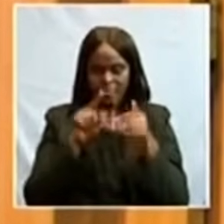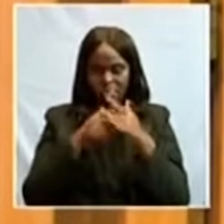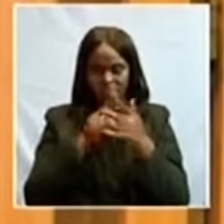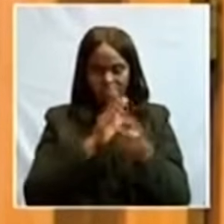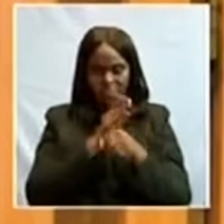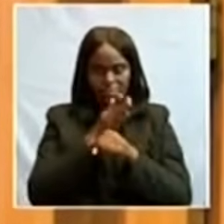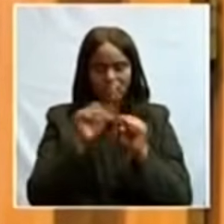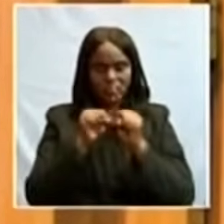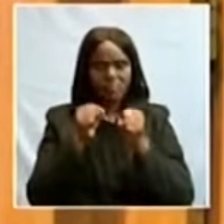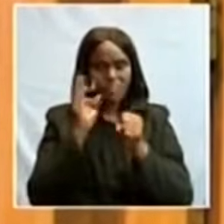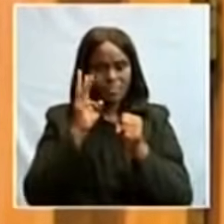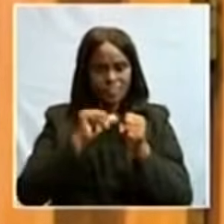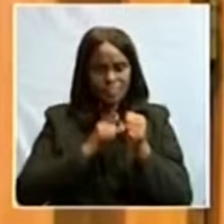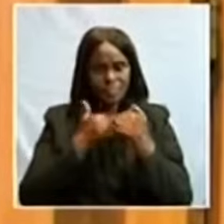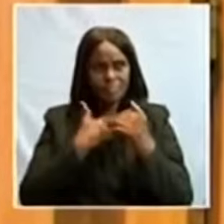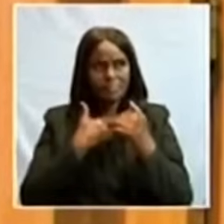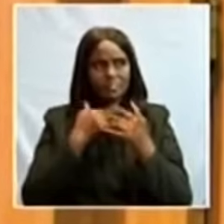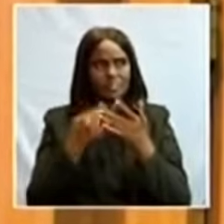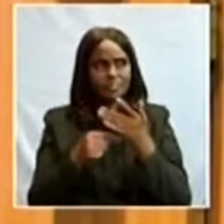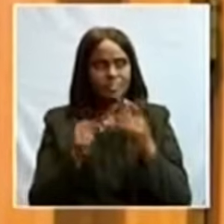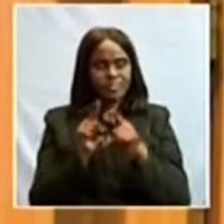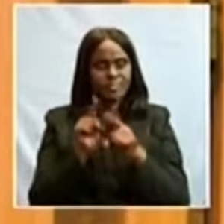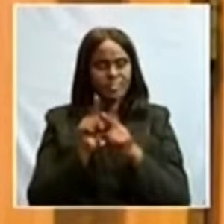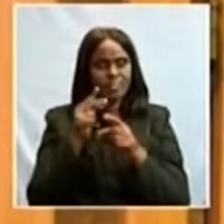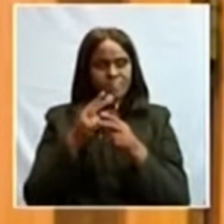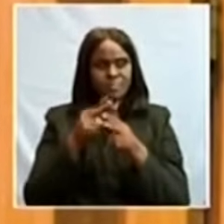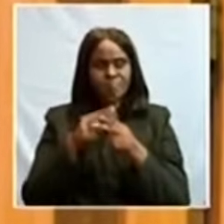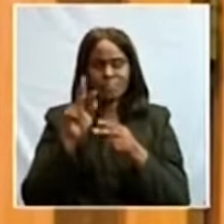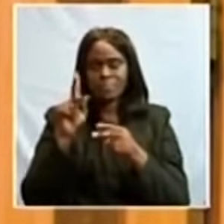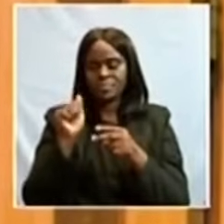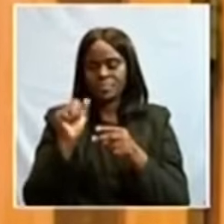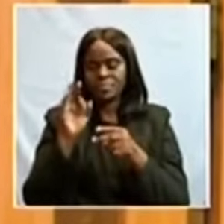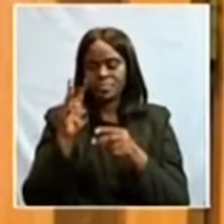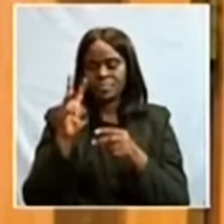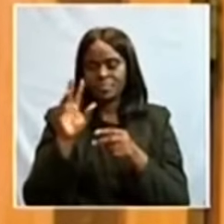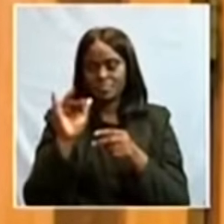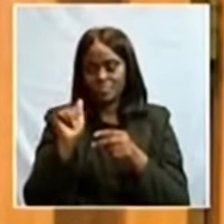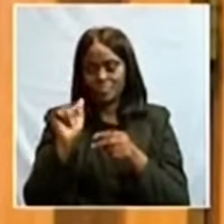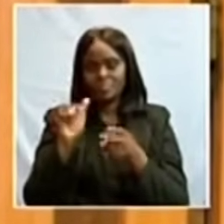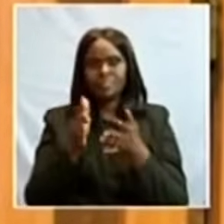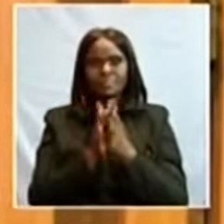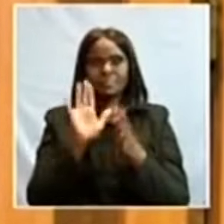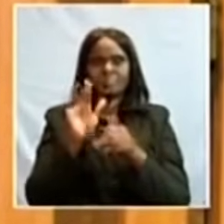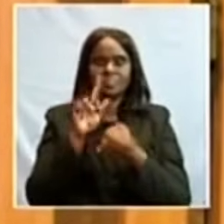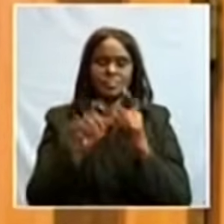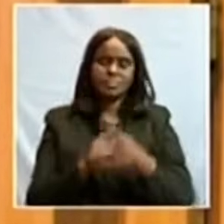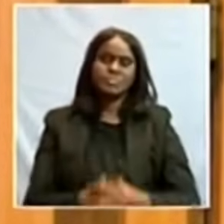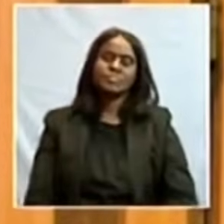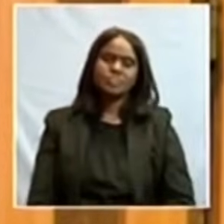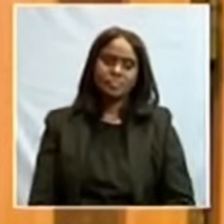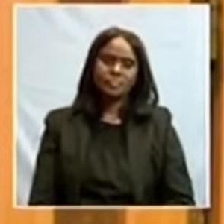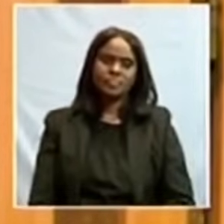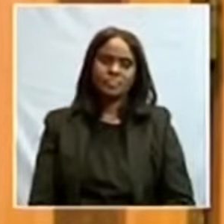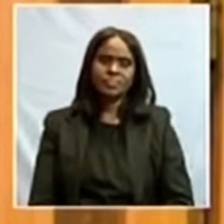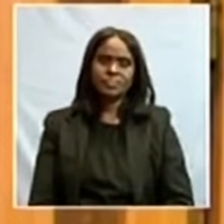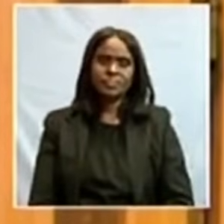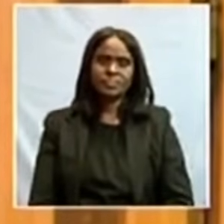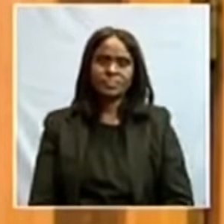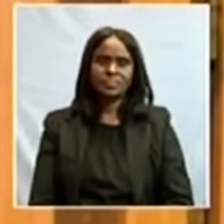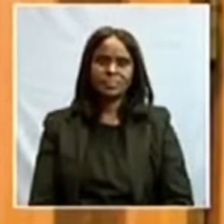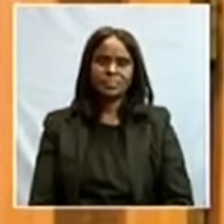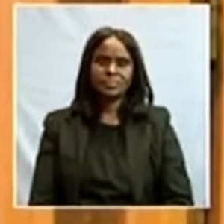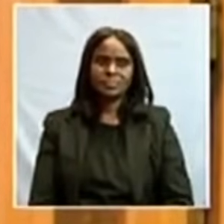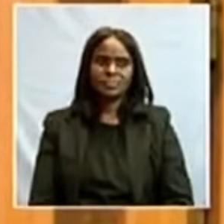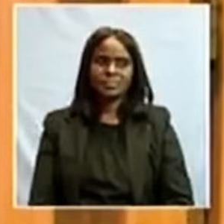after break, we do expect Mr. Kafwaya to ask his question. And so when business resumed